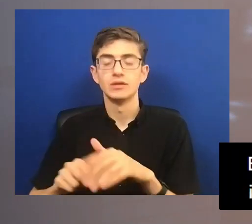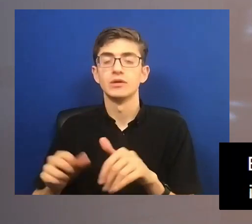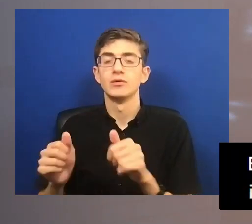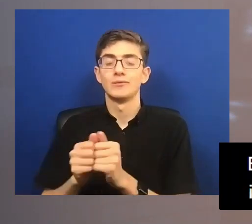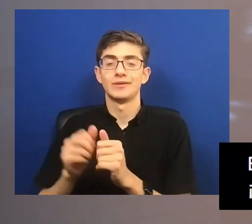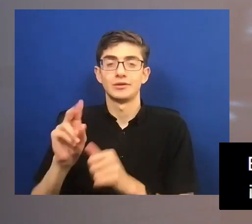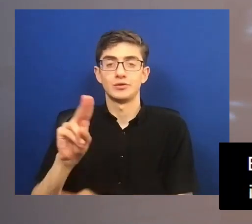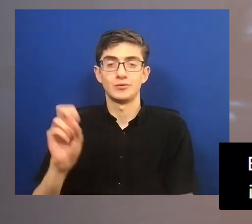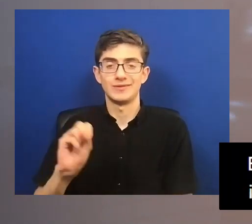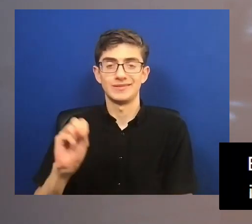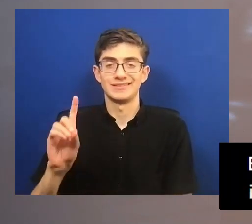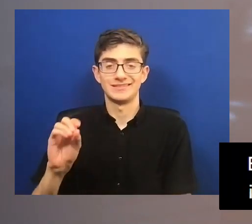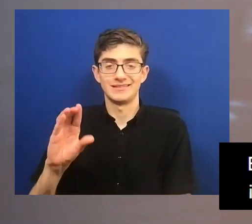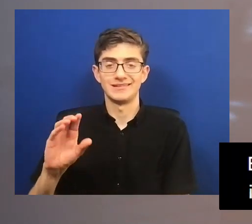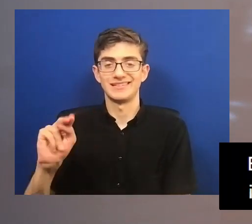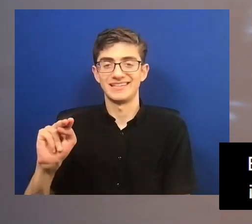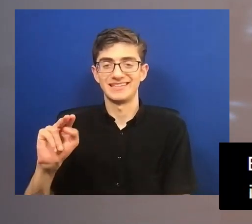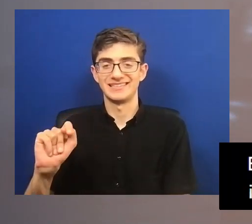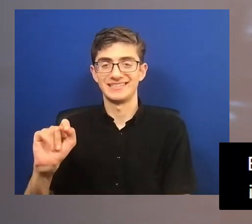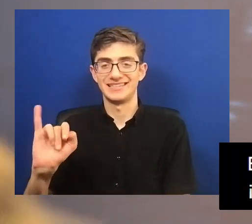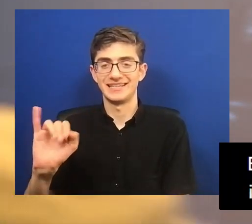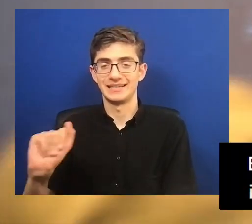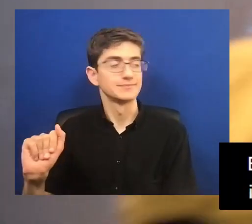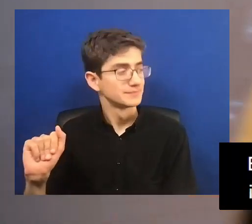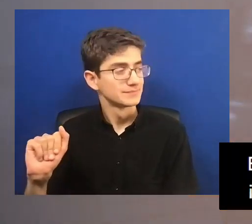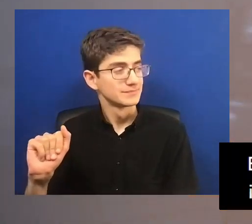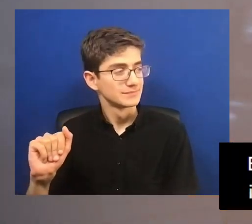NTIA's too many letters, Jodia.